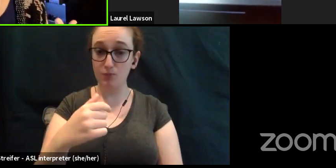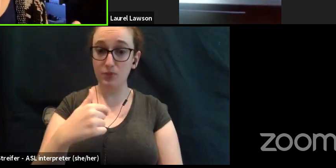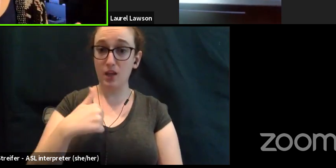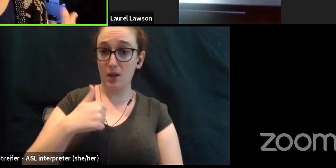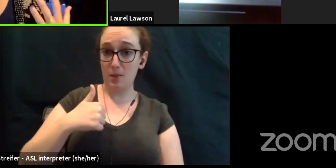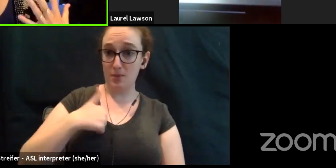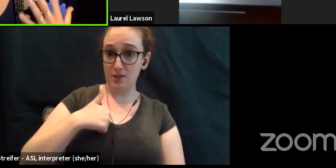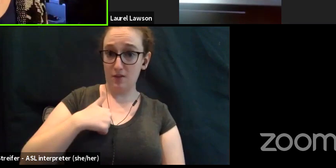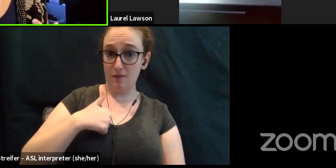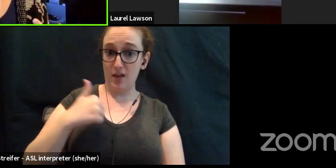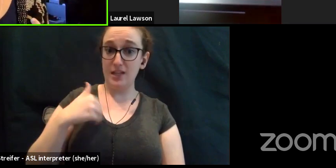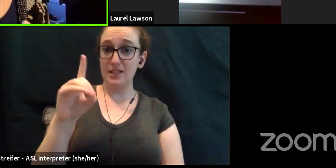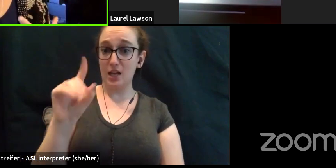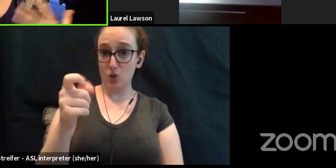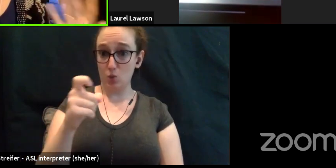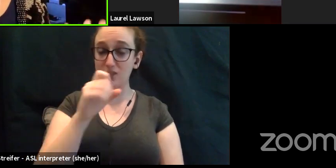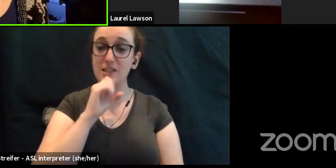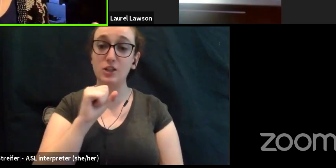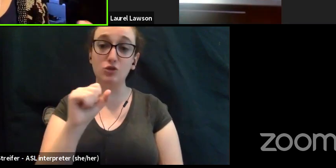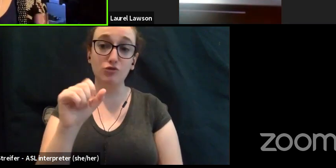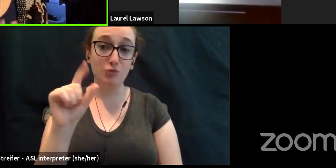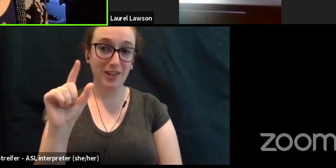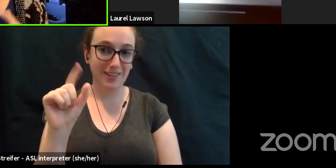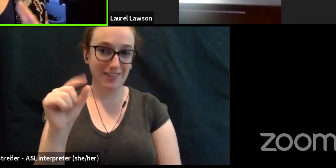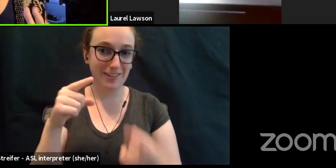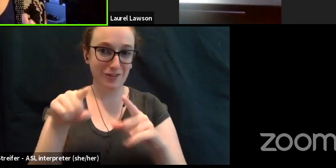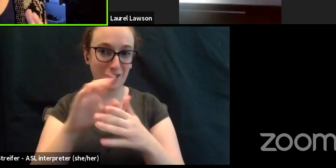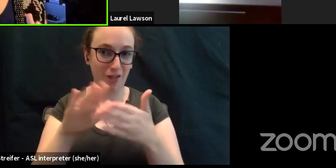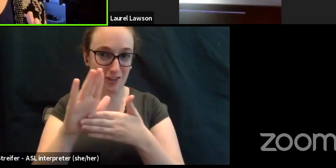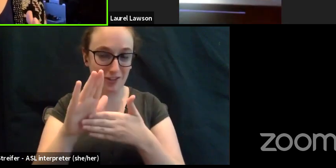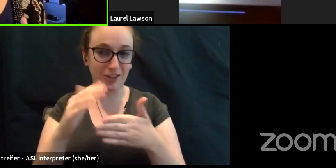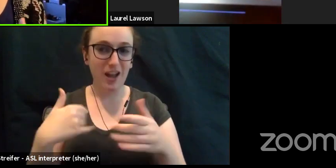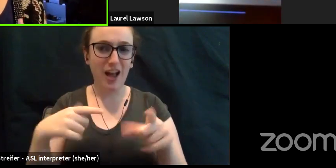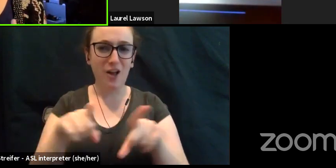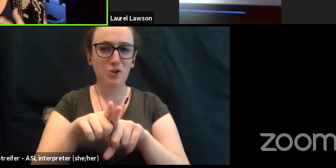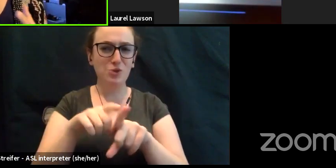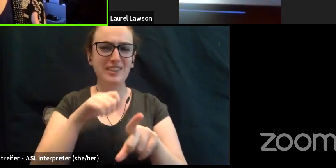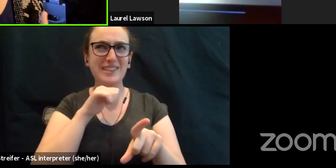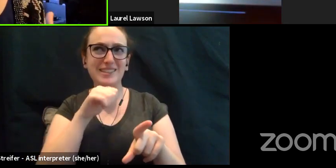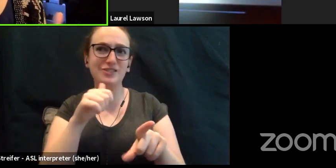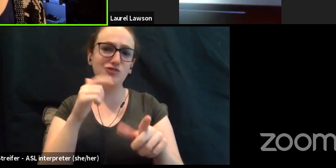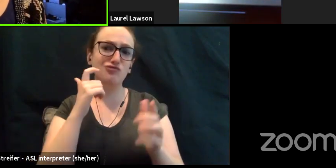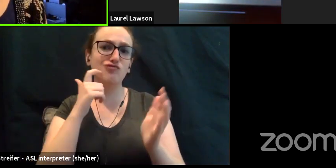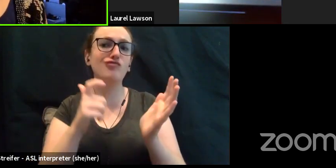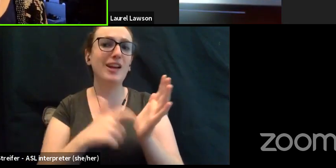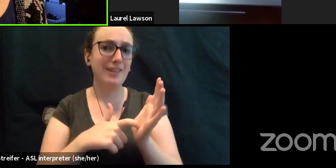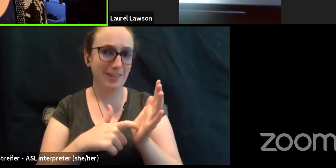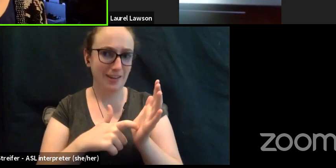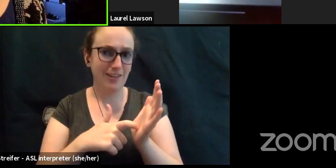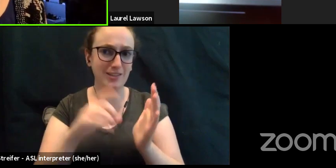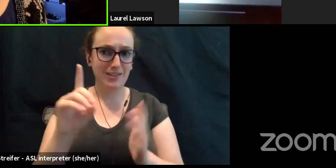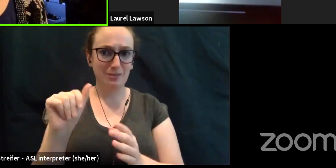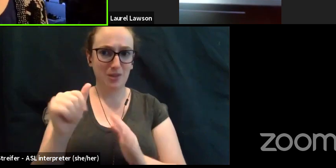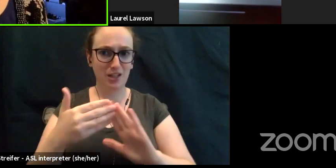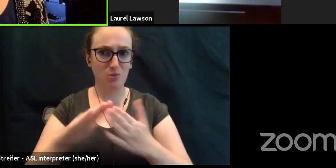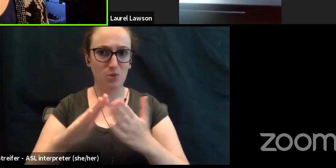who was diagnosed at 20 while in college, but who didn't really come to recognize my place in our community